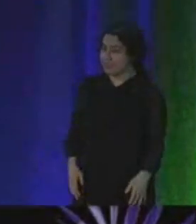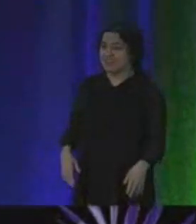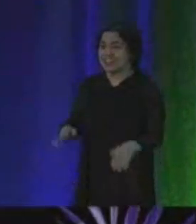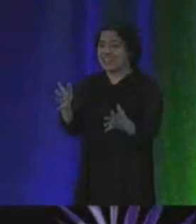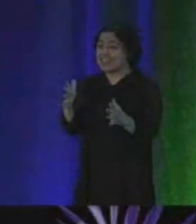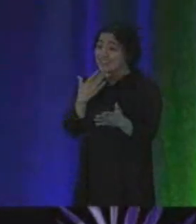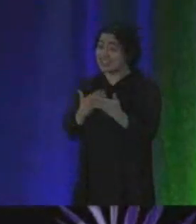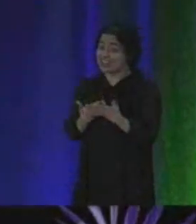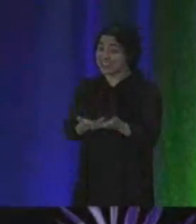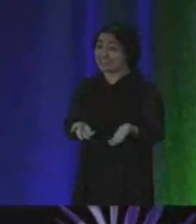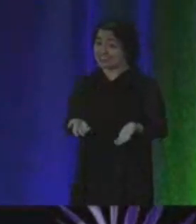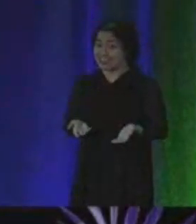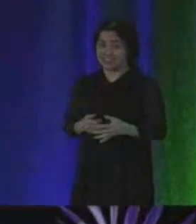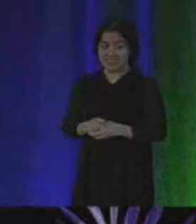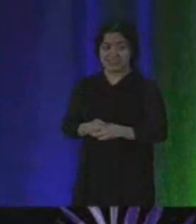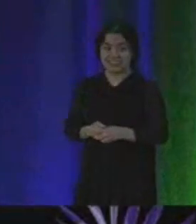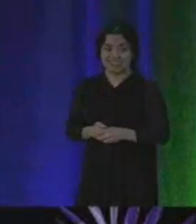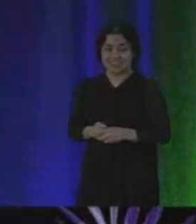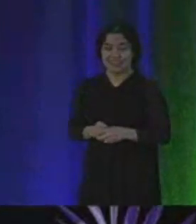good.